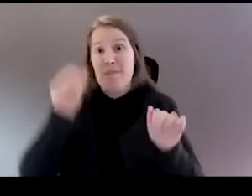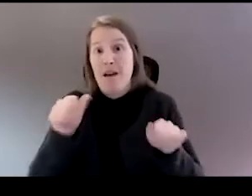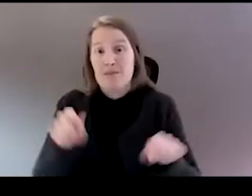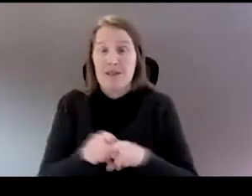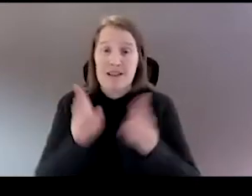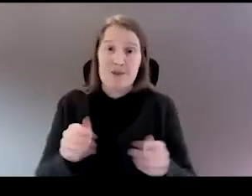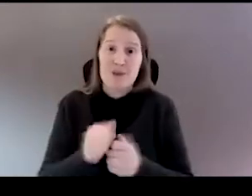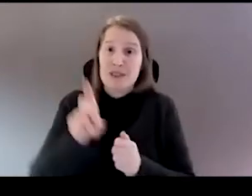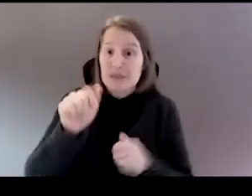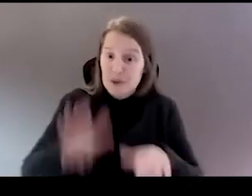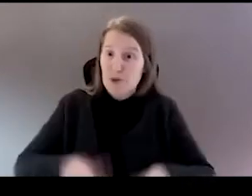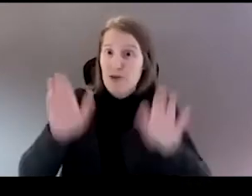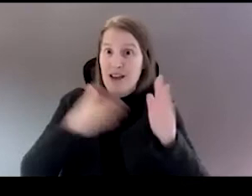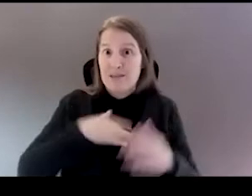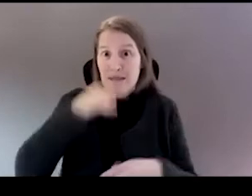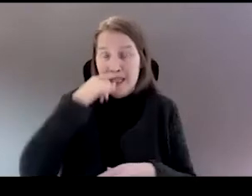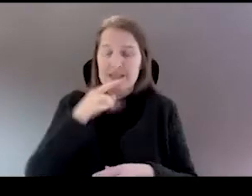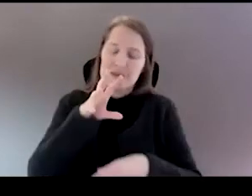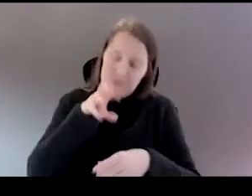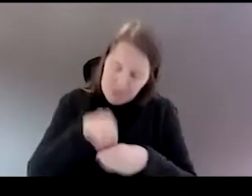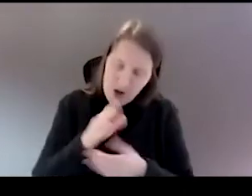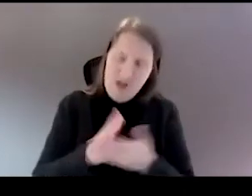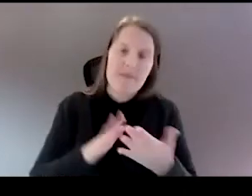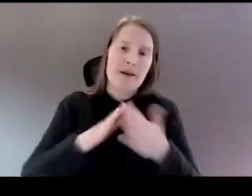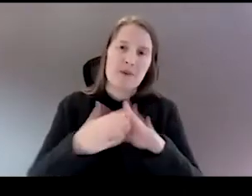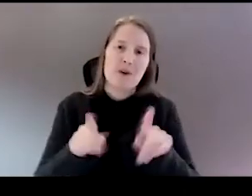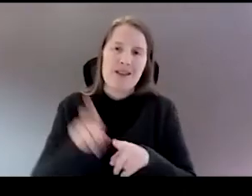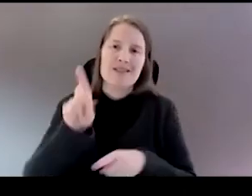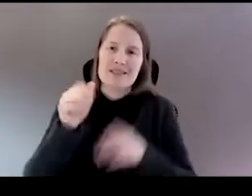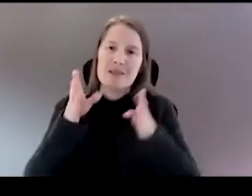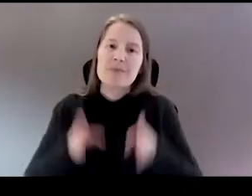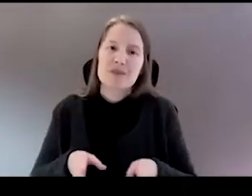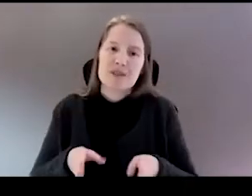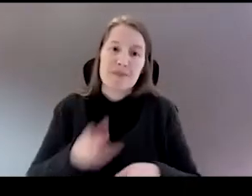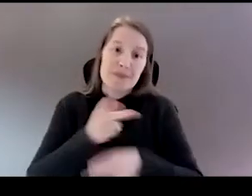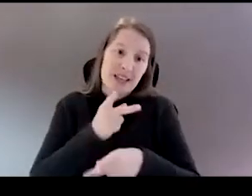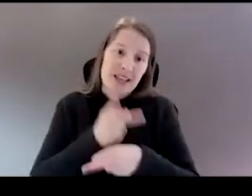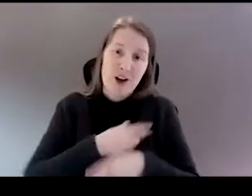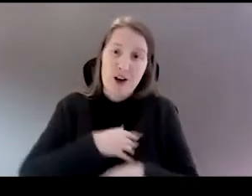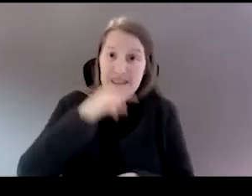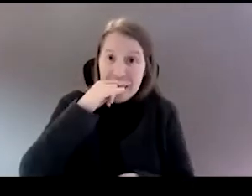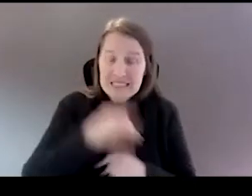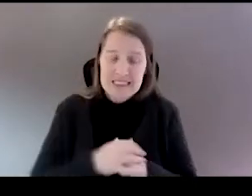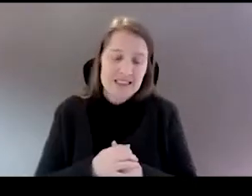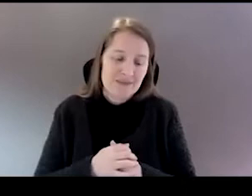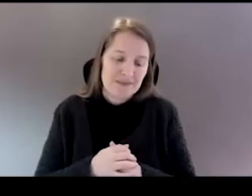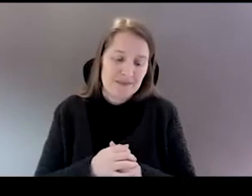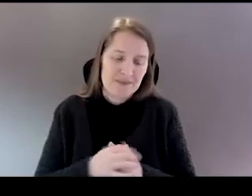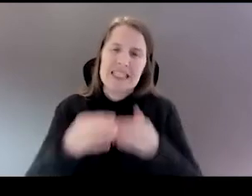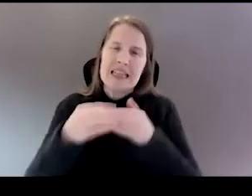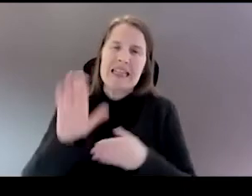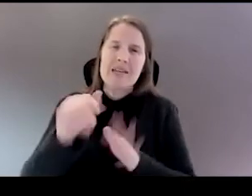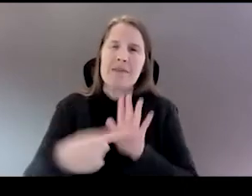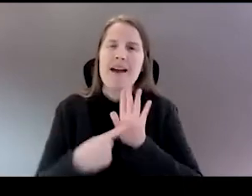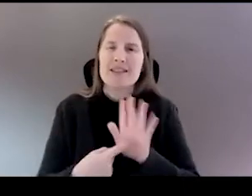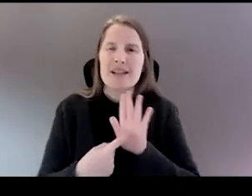be part of my community as a disabled person, taking care of kids and lead by example. I